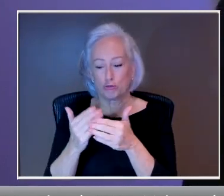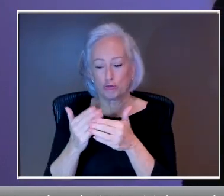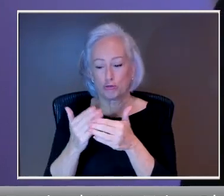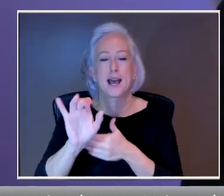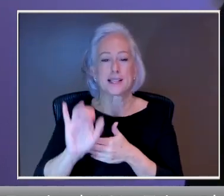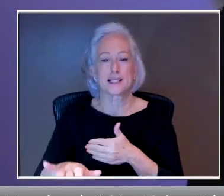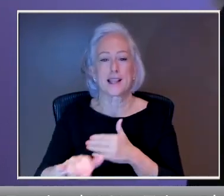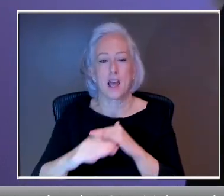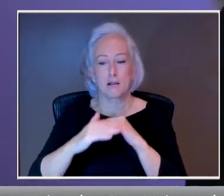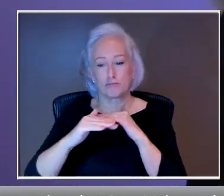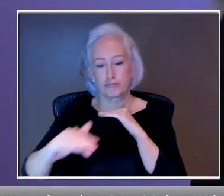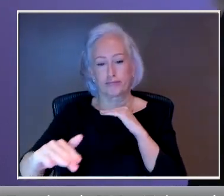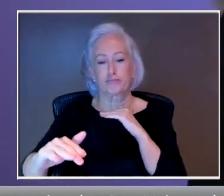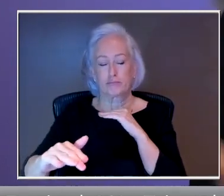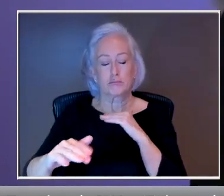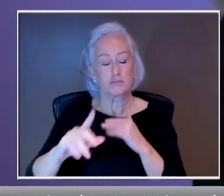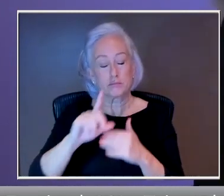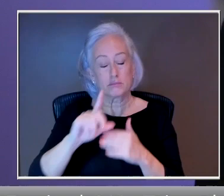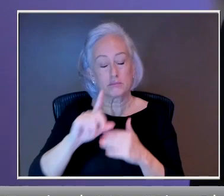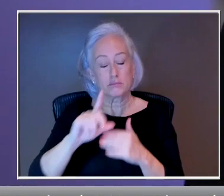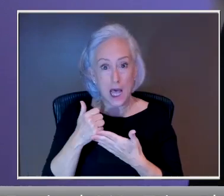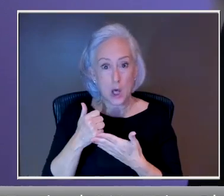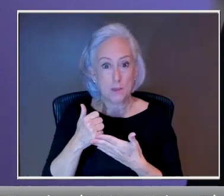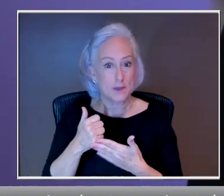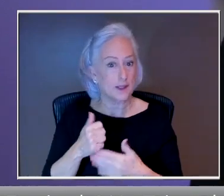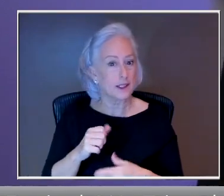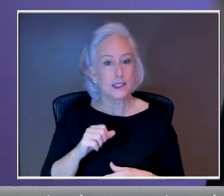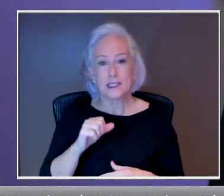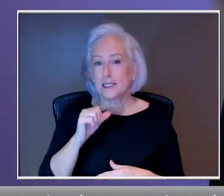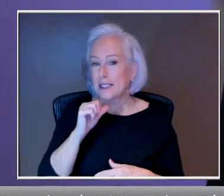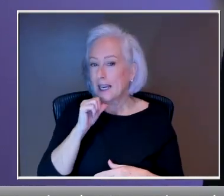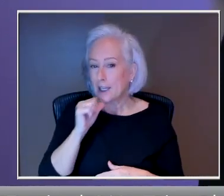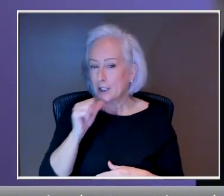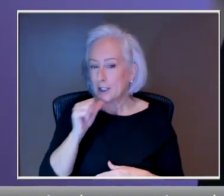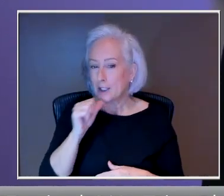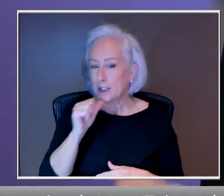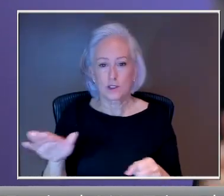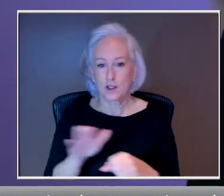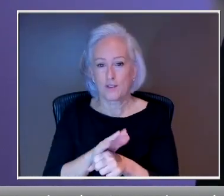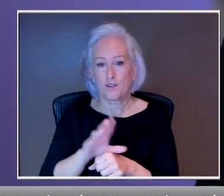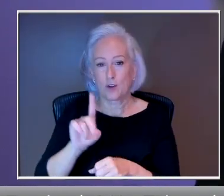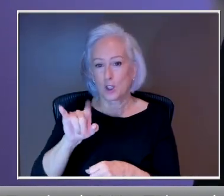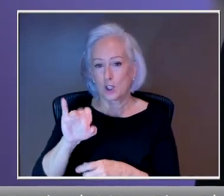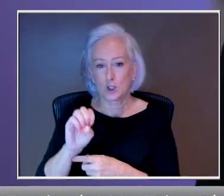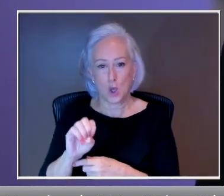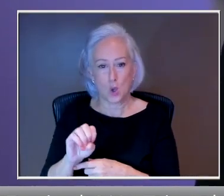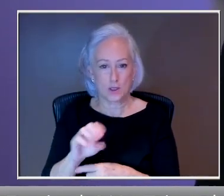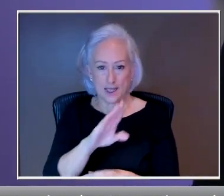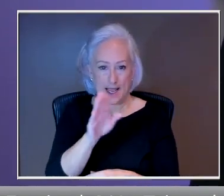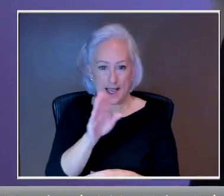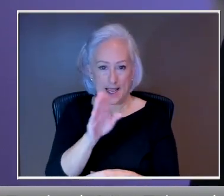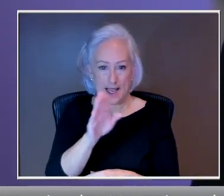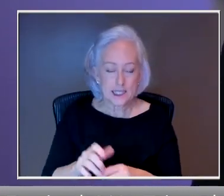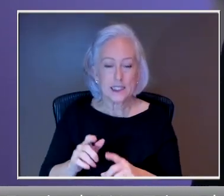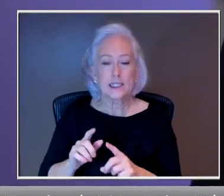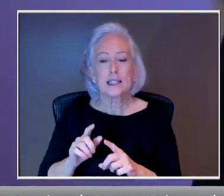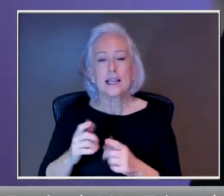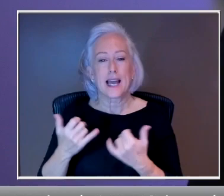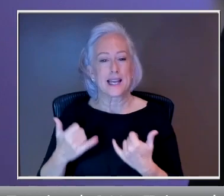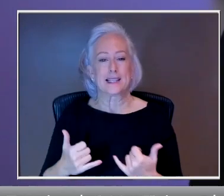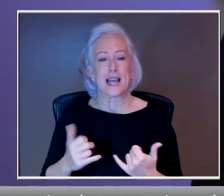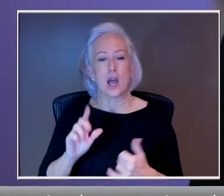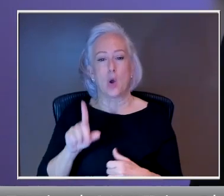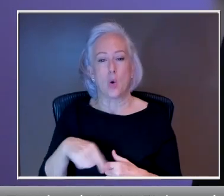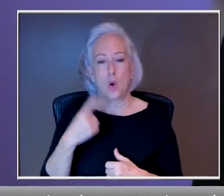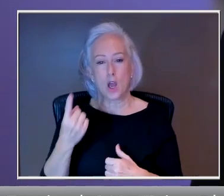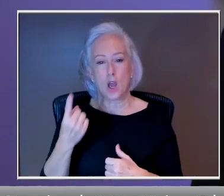really did help. I'm not even on the full dose. I never made it to the full dose, and now I only do one